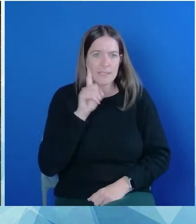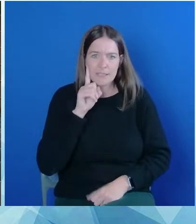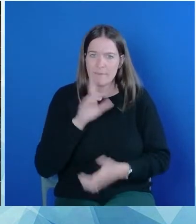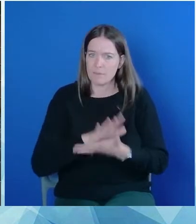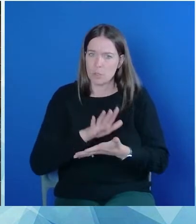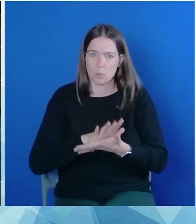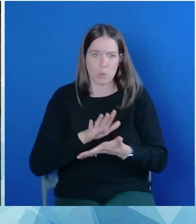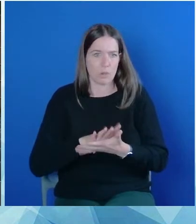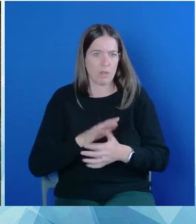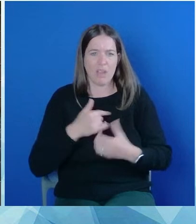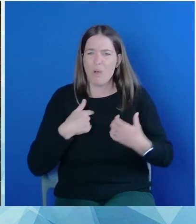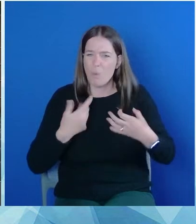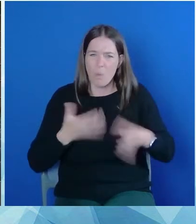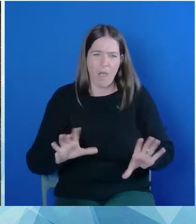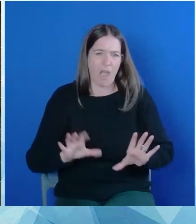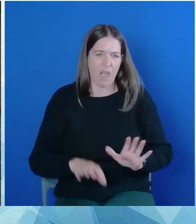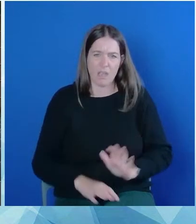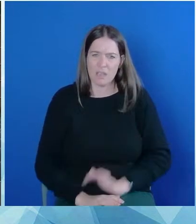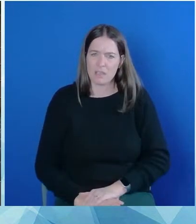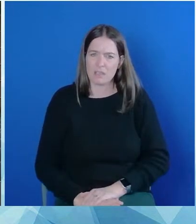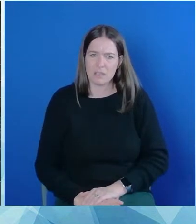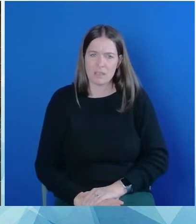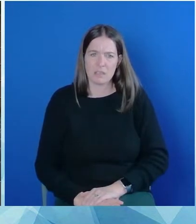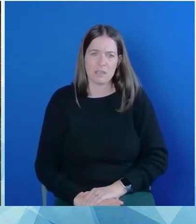This is a school for the deaf.